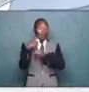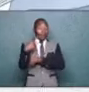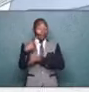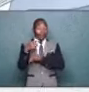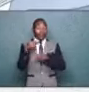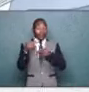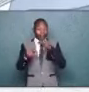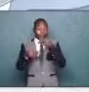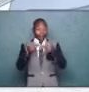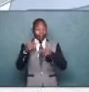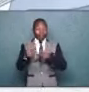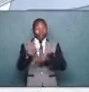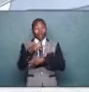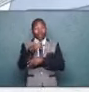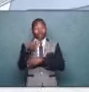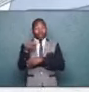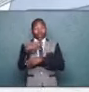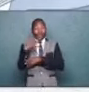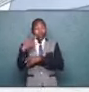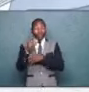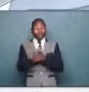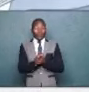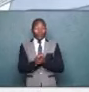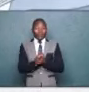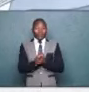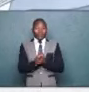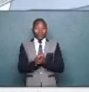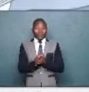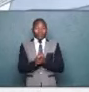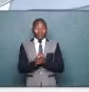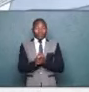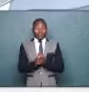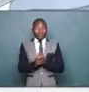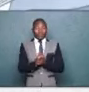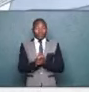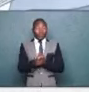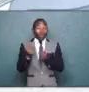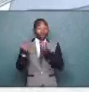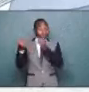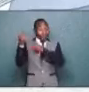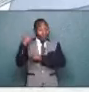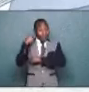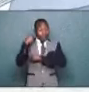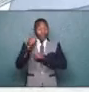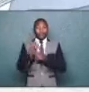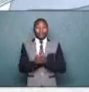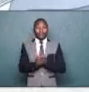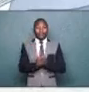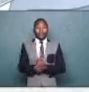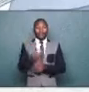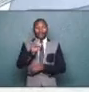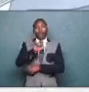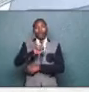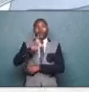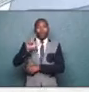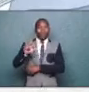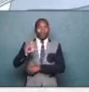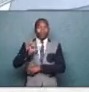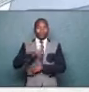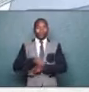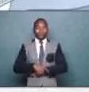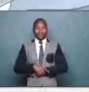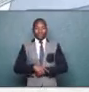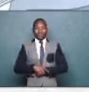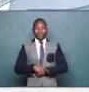December 2024 in the following councils: Mbera, Omzimba, Lilongwe,